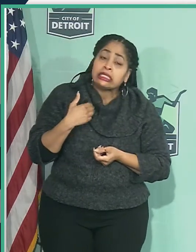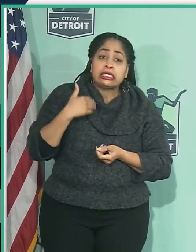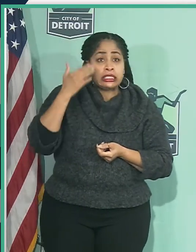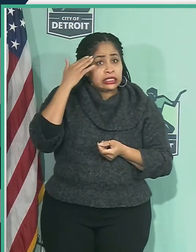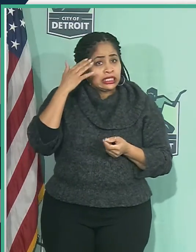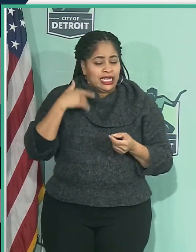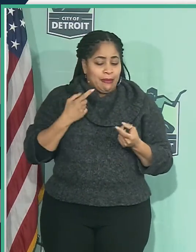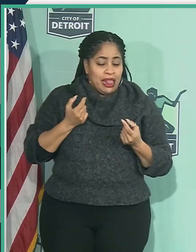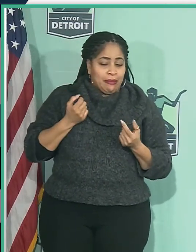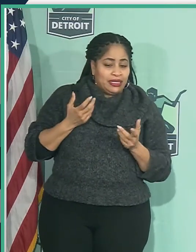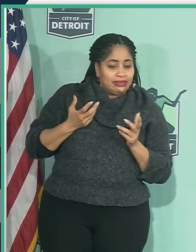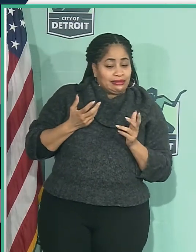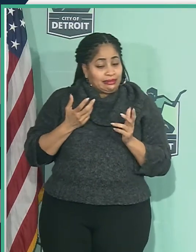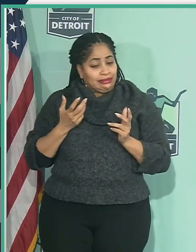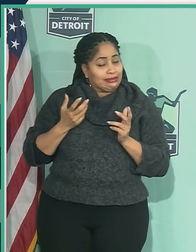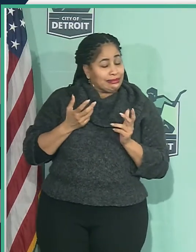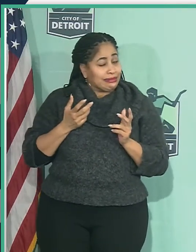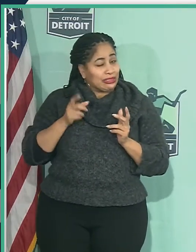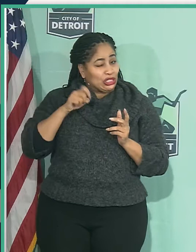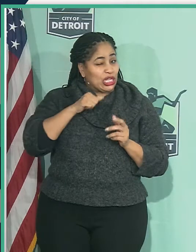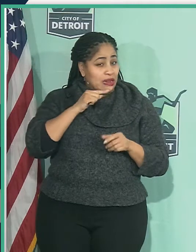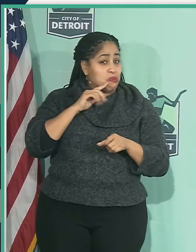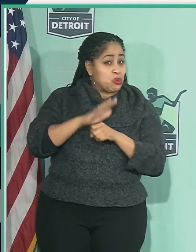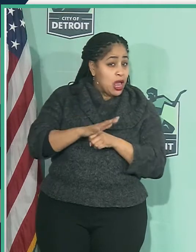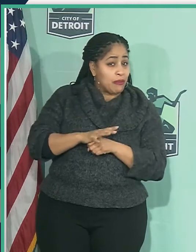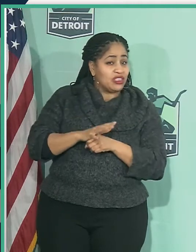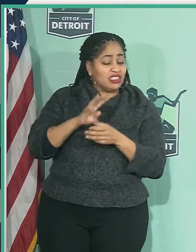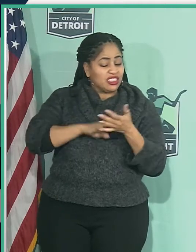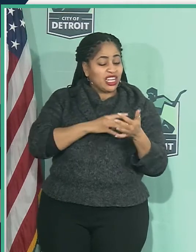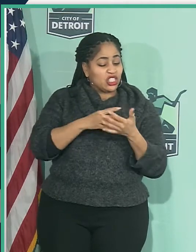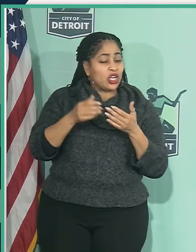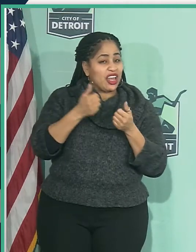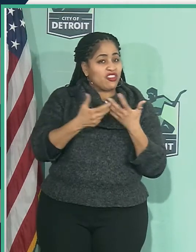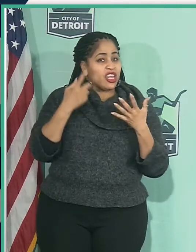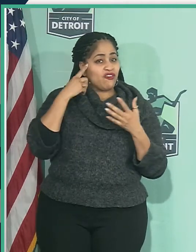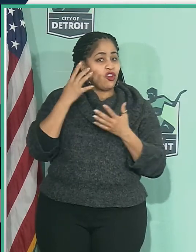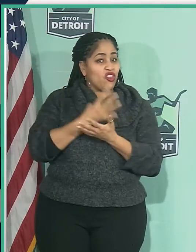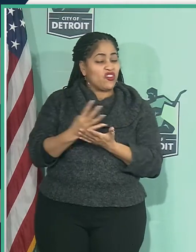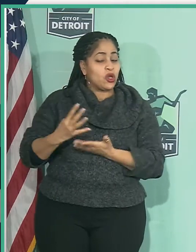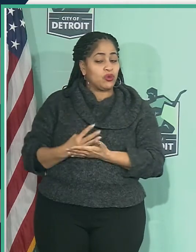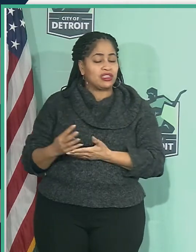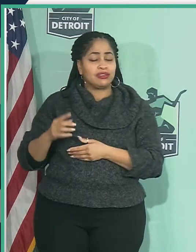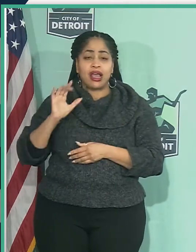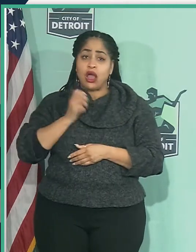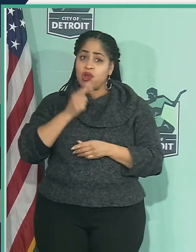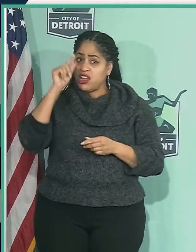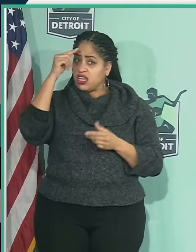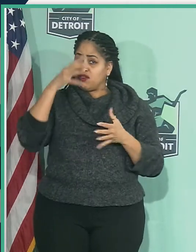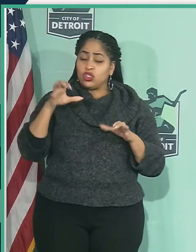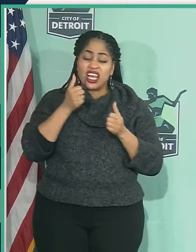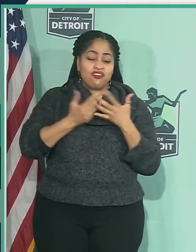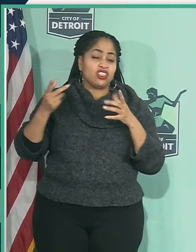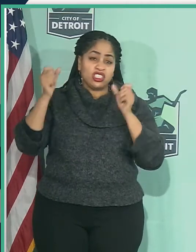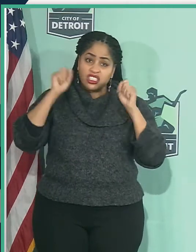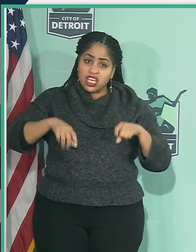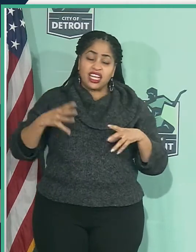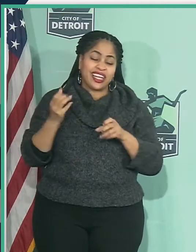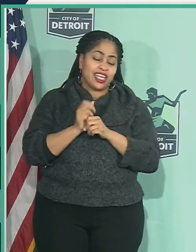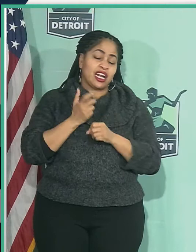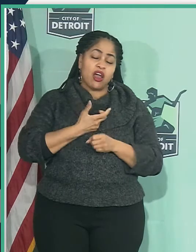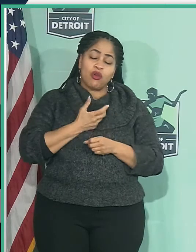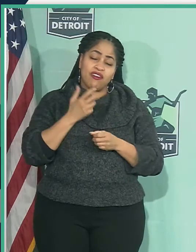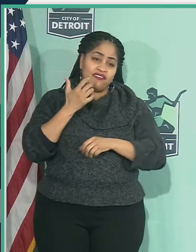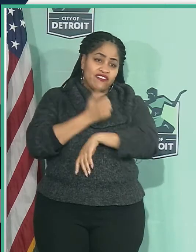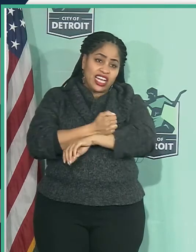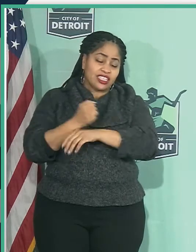here, booking 20,000 appointments over the next 4 weeks. The governor's doing everything she can to get vaccines, and I was pleased to see